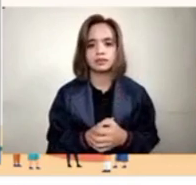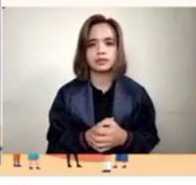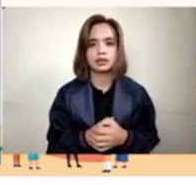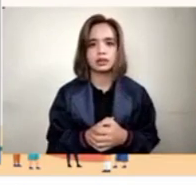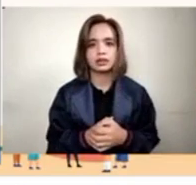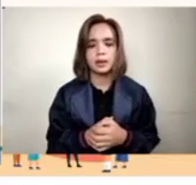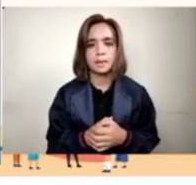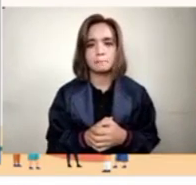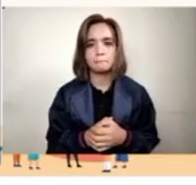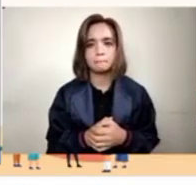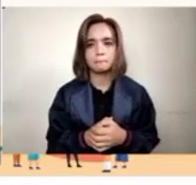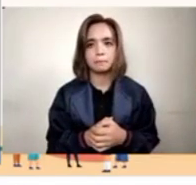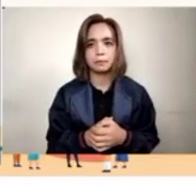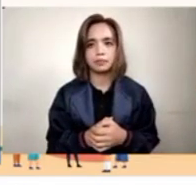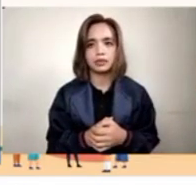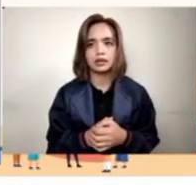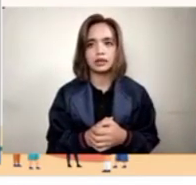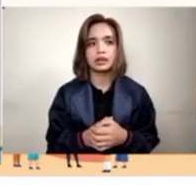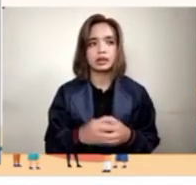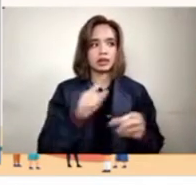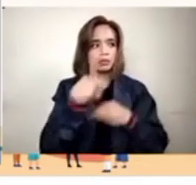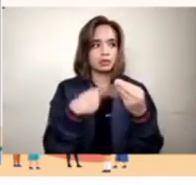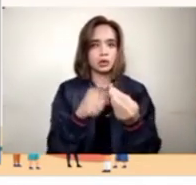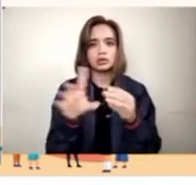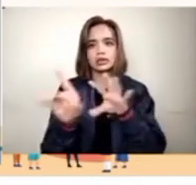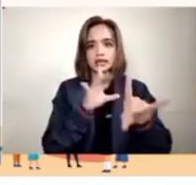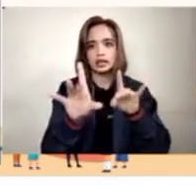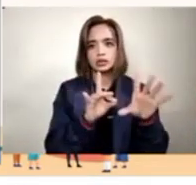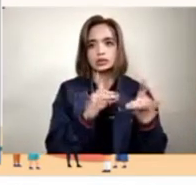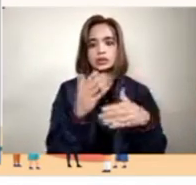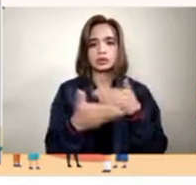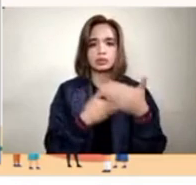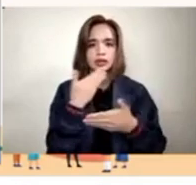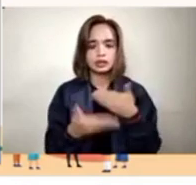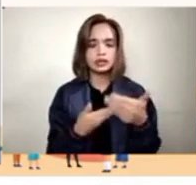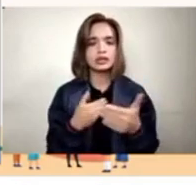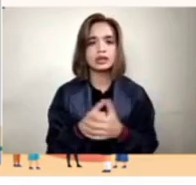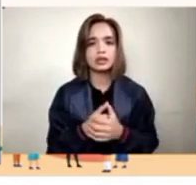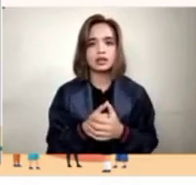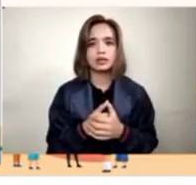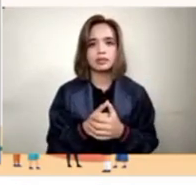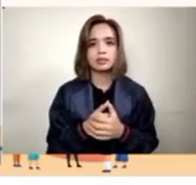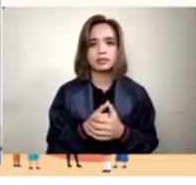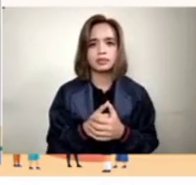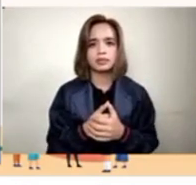requirements for each position. In terms of the selection process,